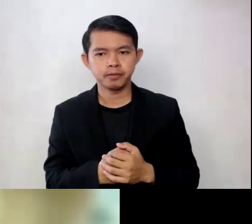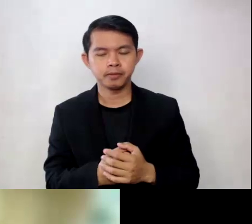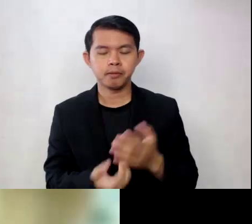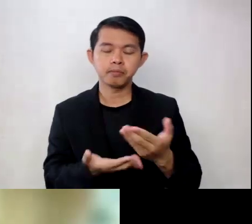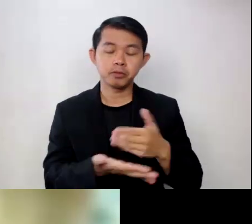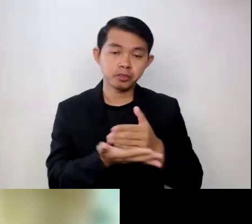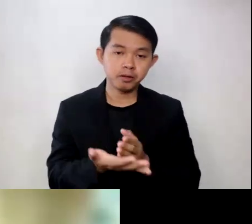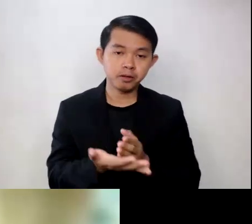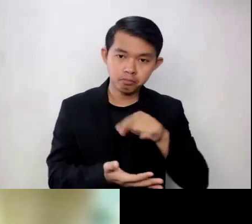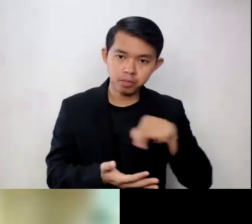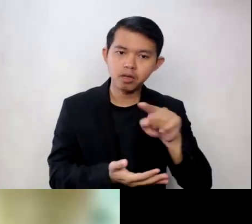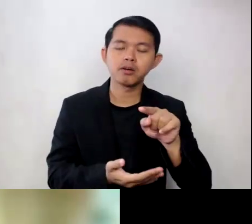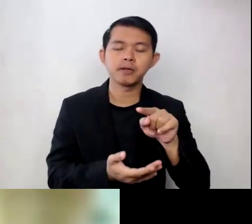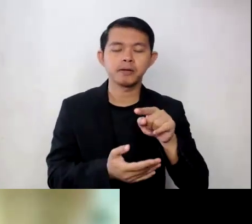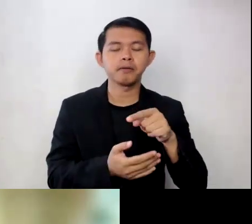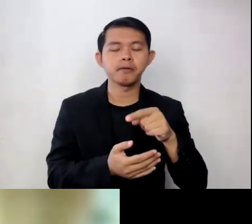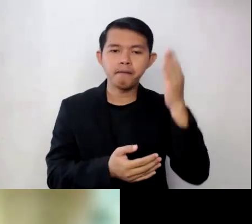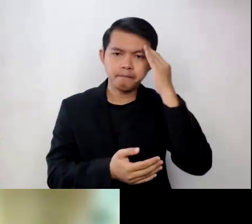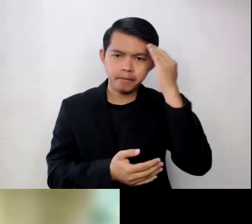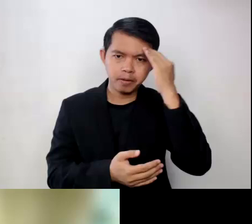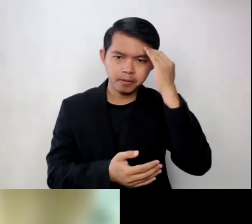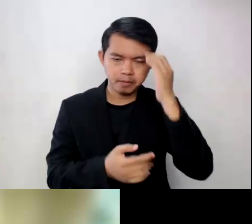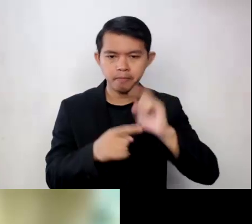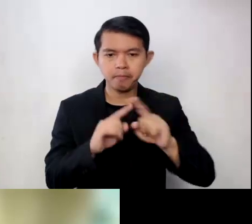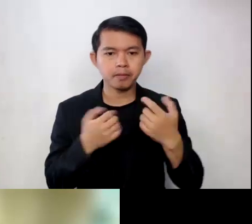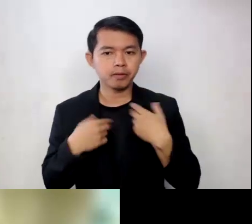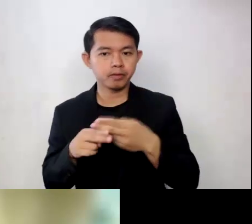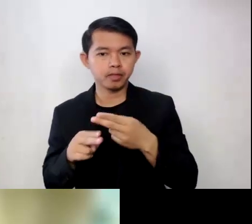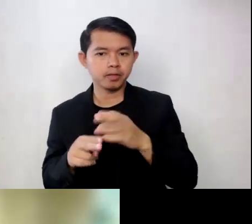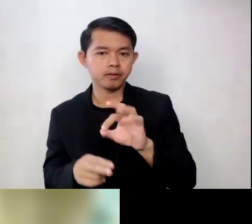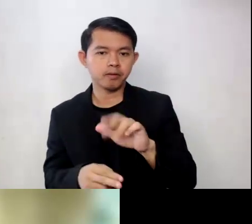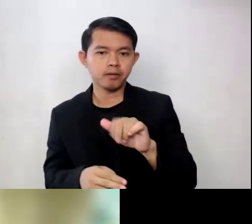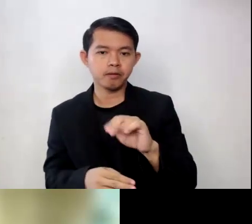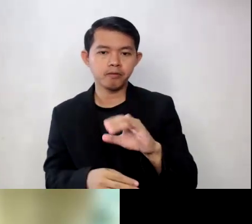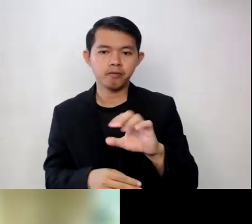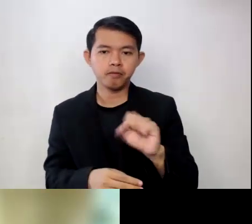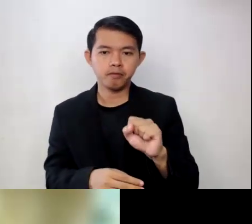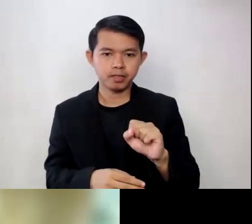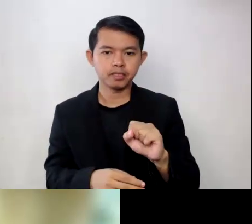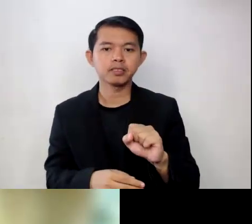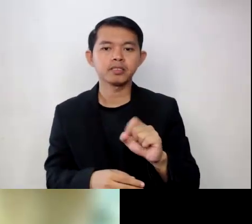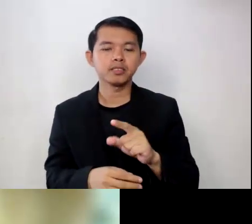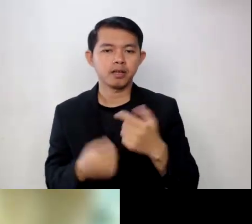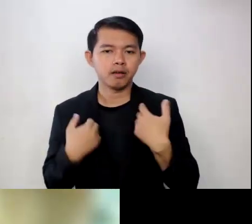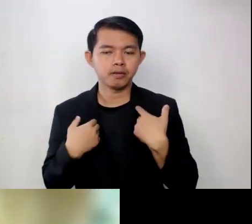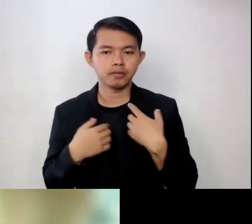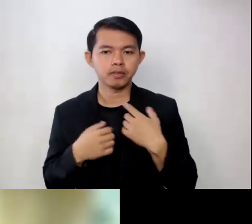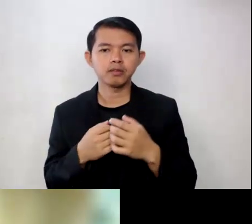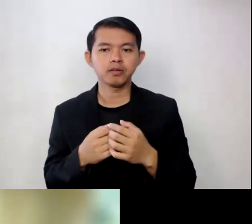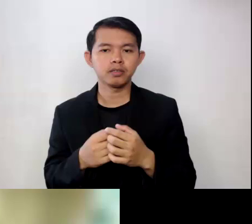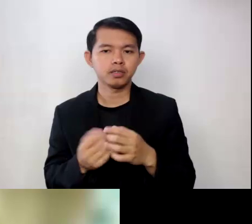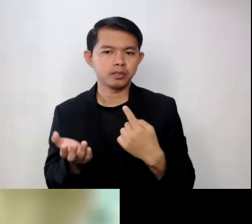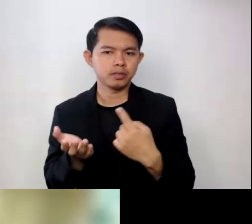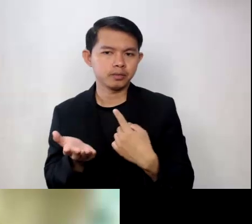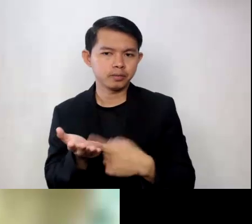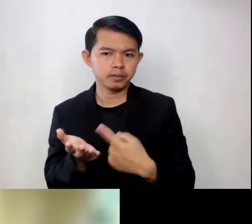si Francis Galton, siya yung nag-develop ng regression toward the mean. So kung nagli-linear regression kayo, siya yun, standard deviation,